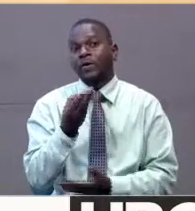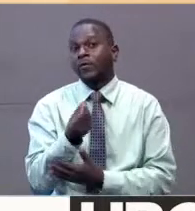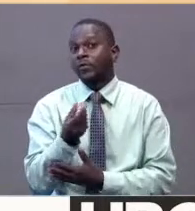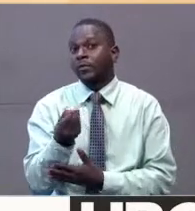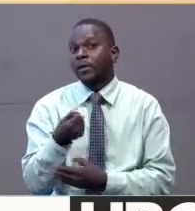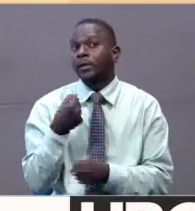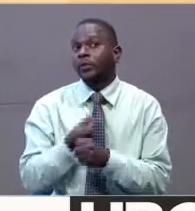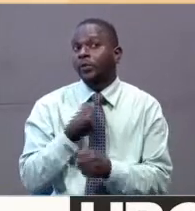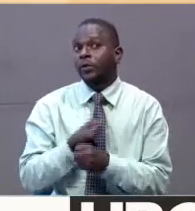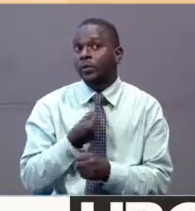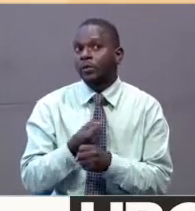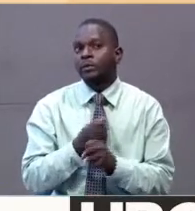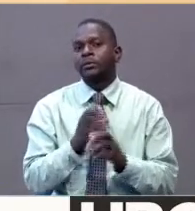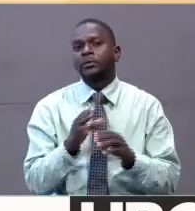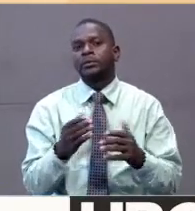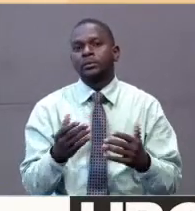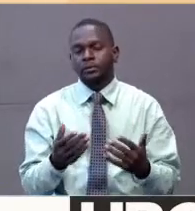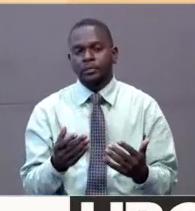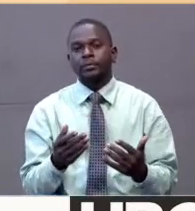works,